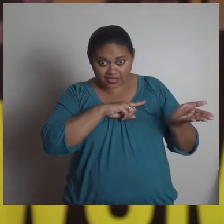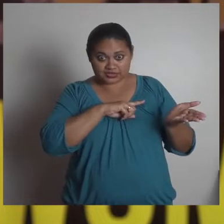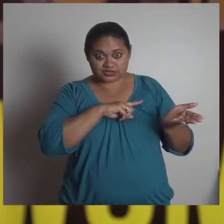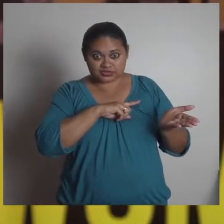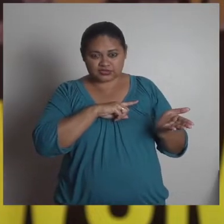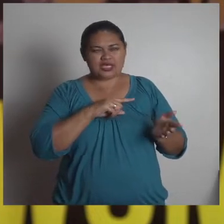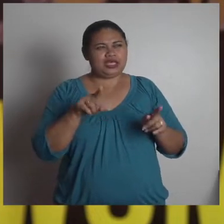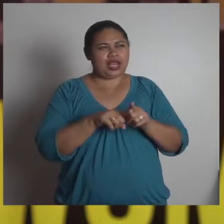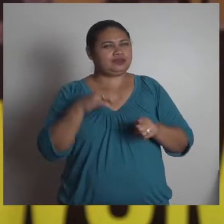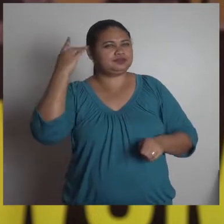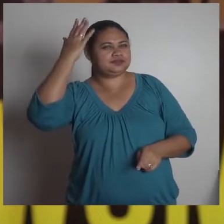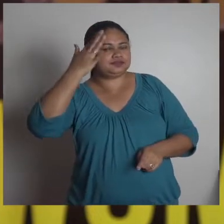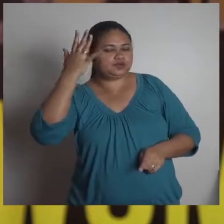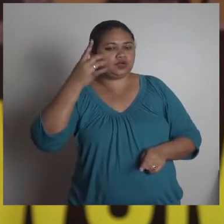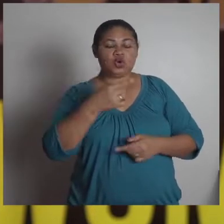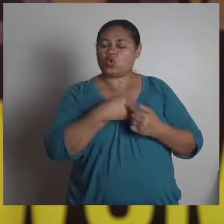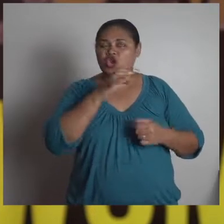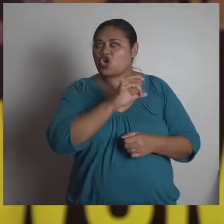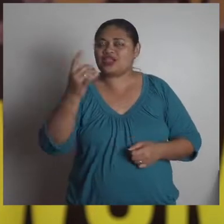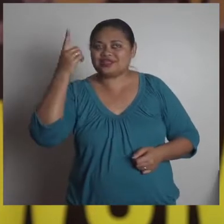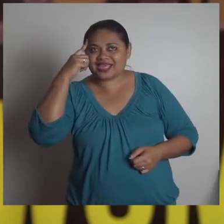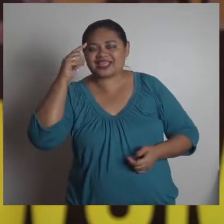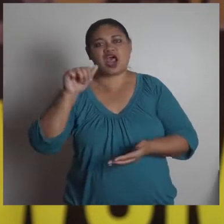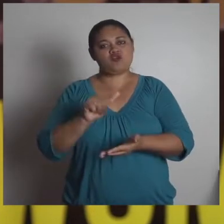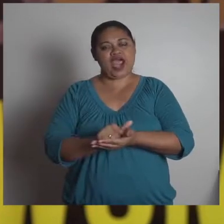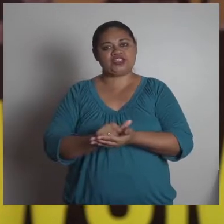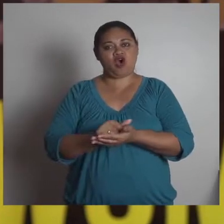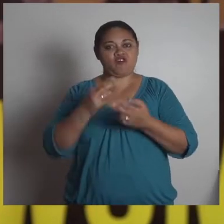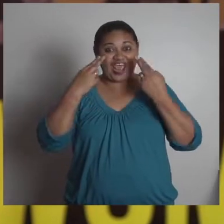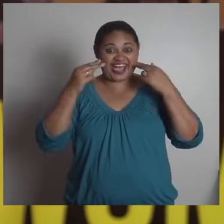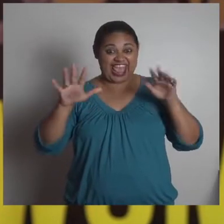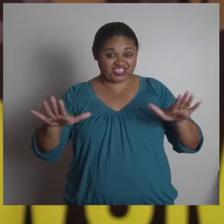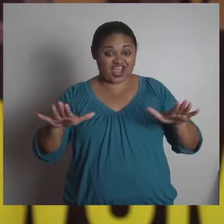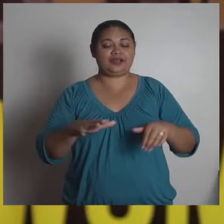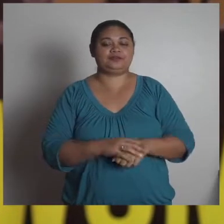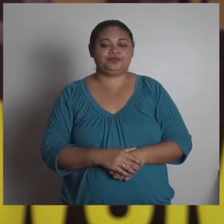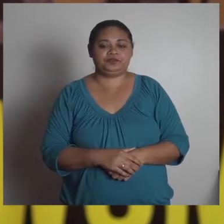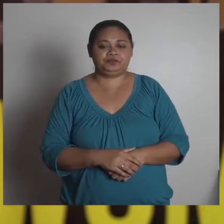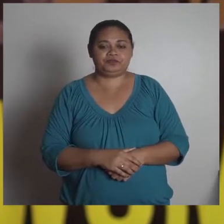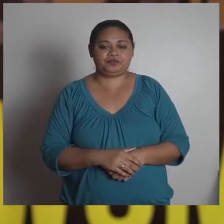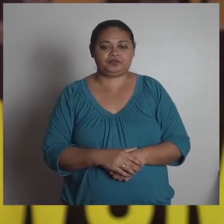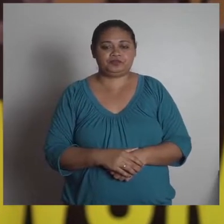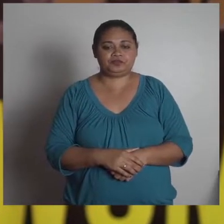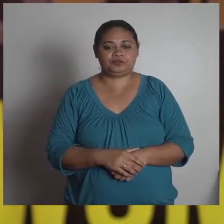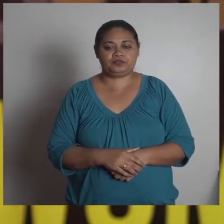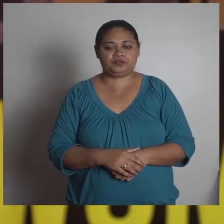everyone, because many of us have become very colonized and we don't think about the rights of